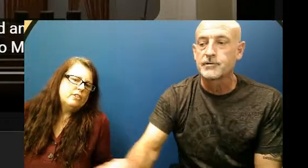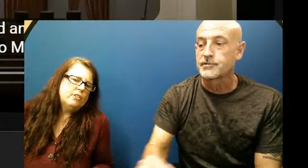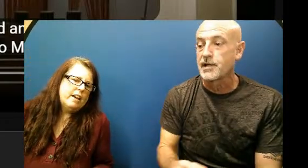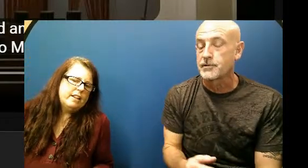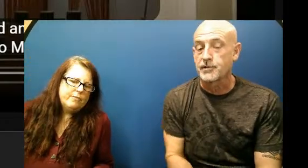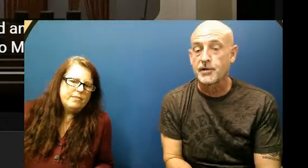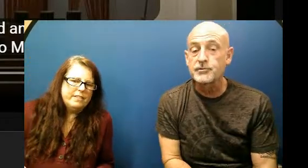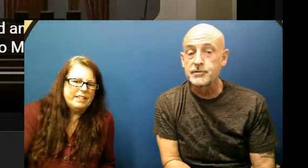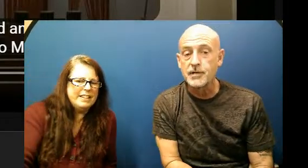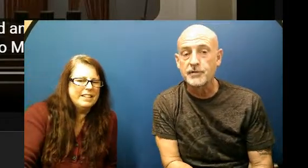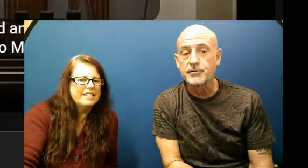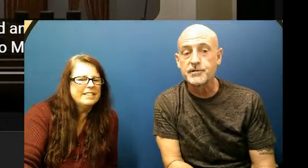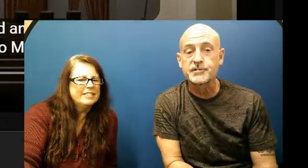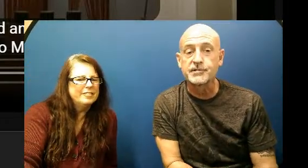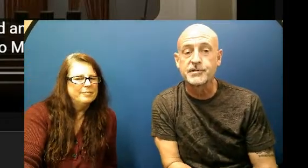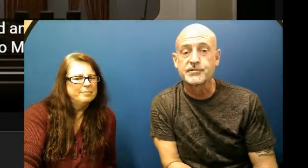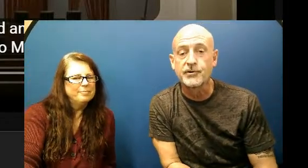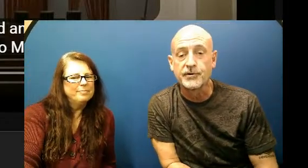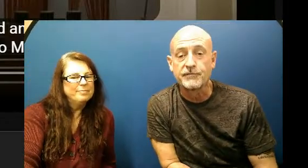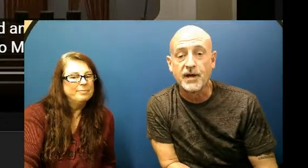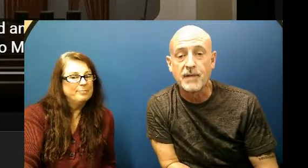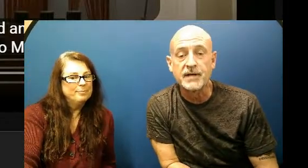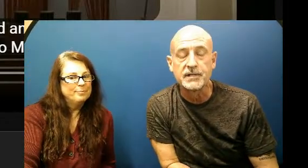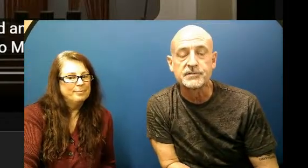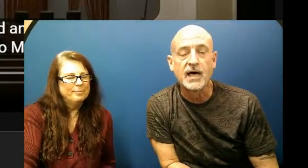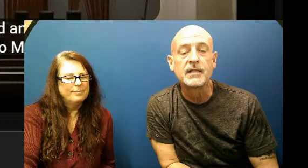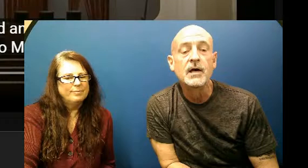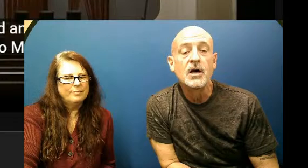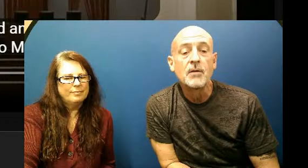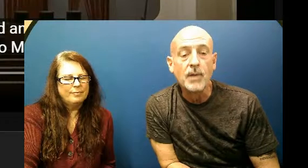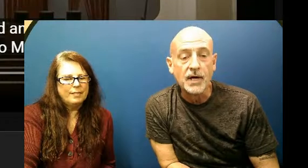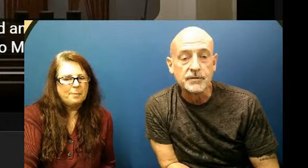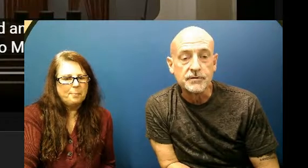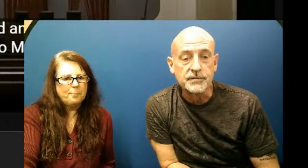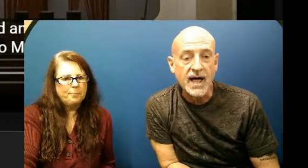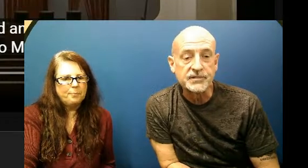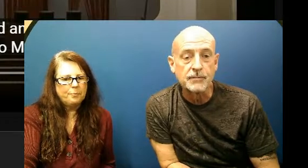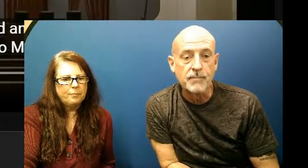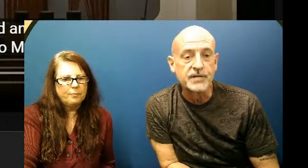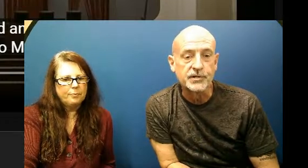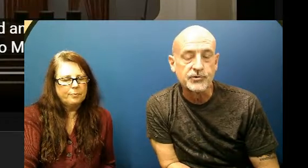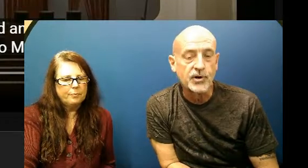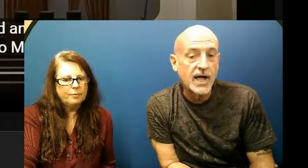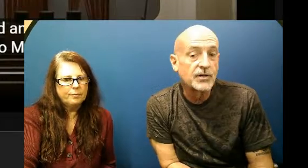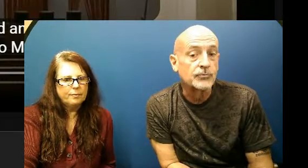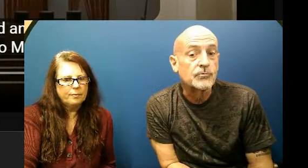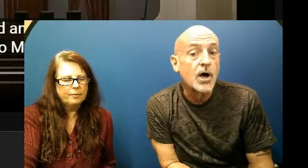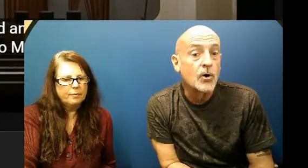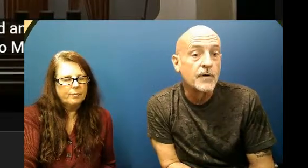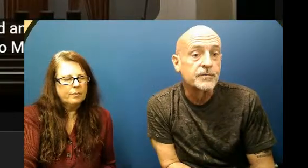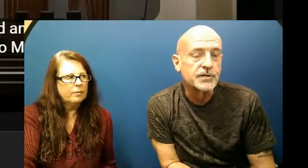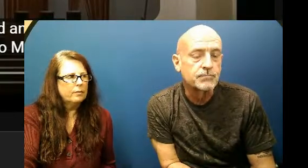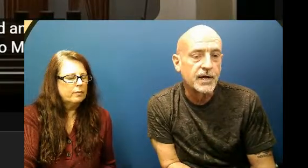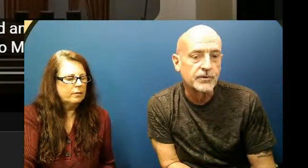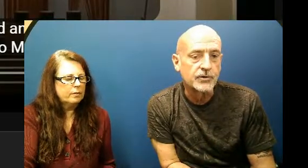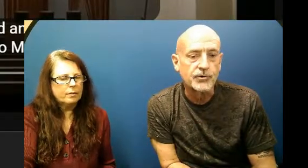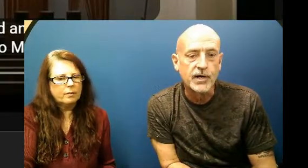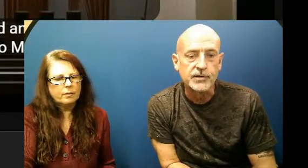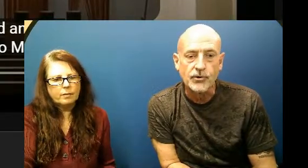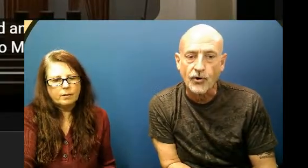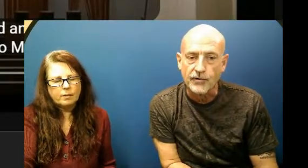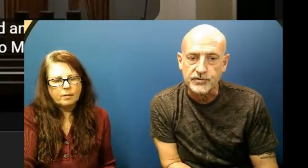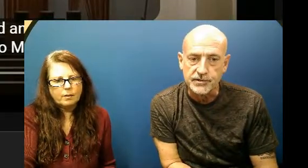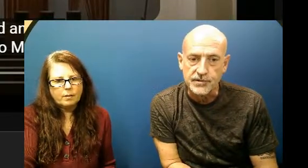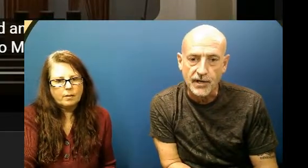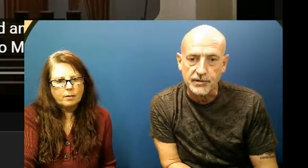aren't going to understand. No, the other justices are going to fight back against that, but that's a basic trick. I don't know if she's playing those